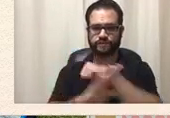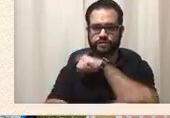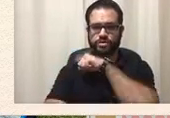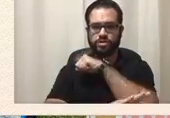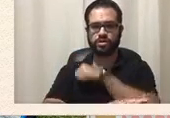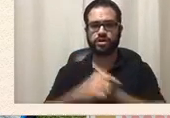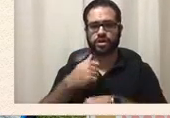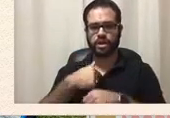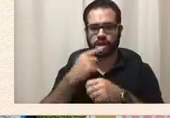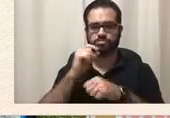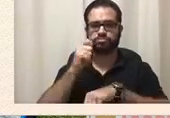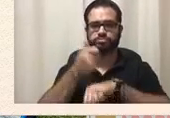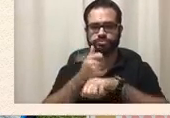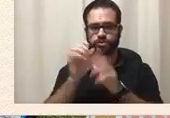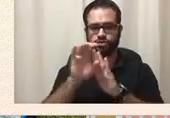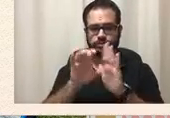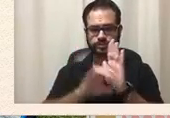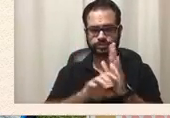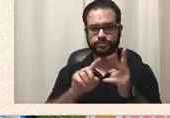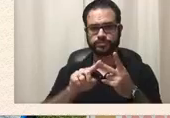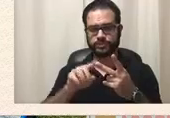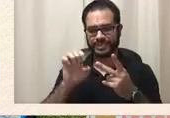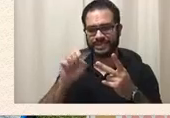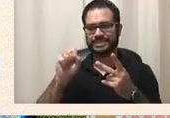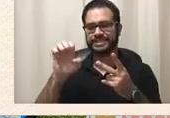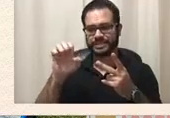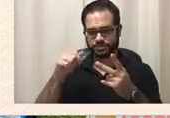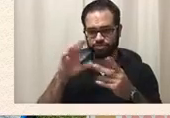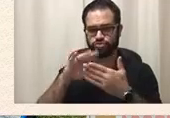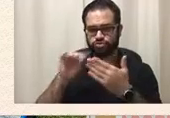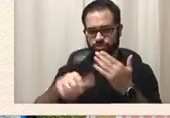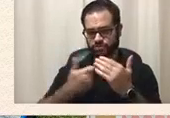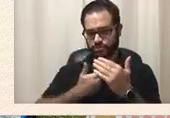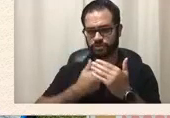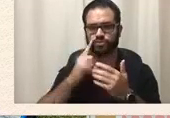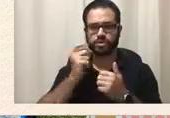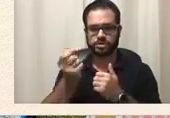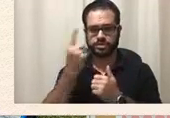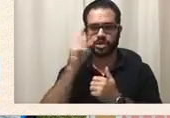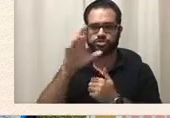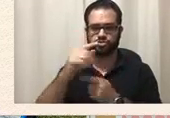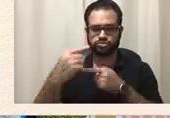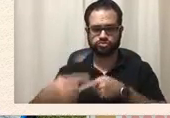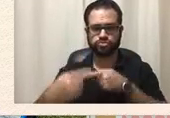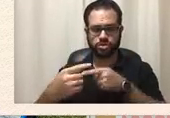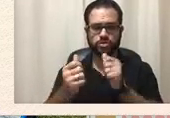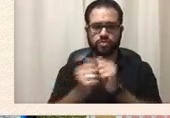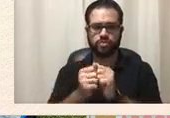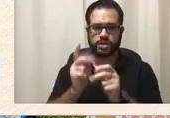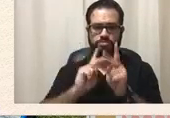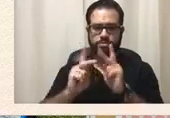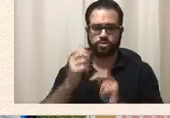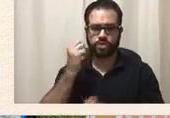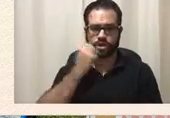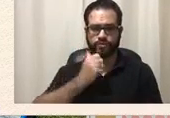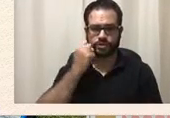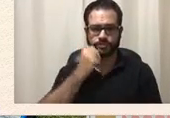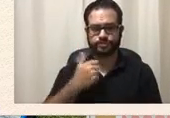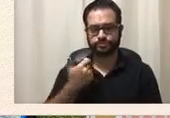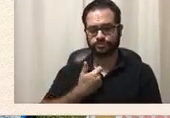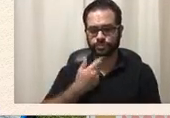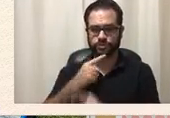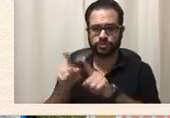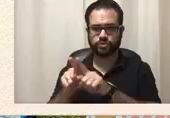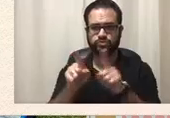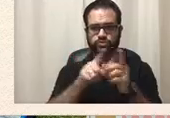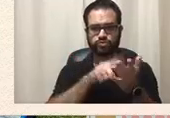student, so I understand the personal struggles that you and your child and student face every day. I'm also a researcher trying to master the craft to